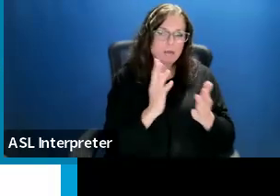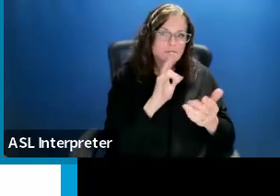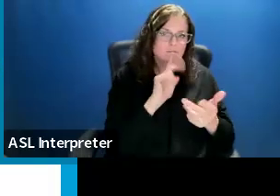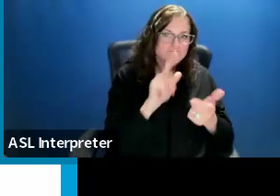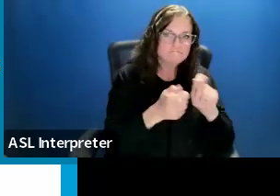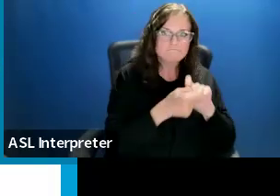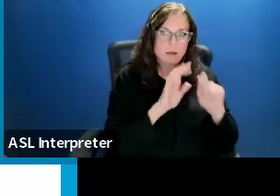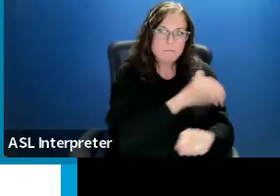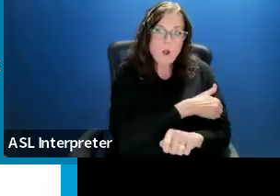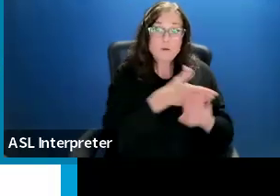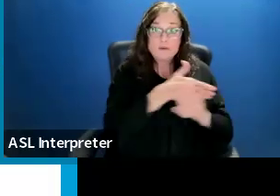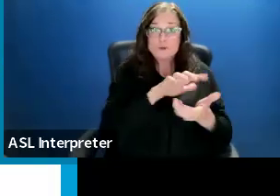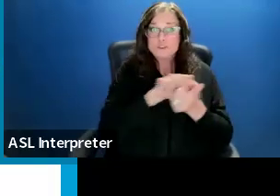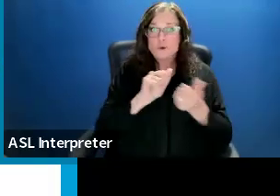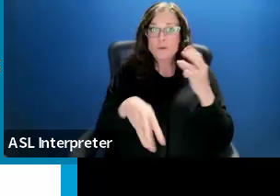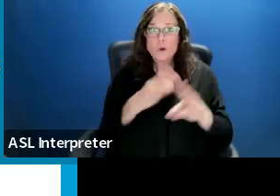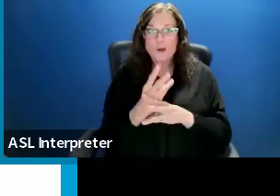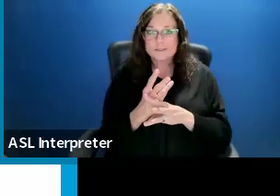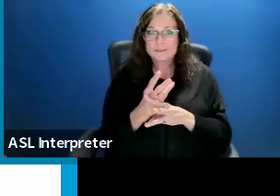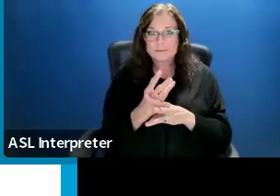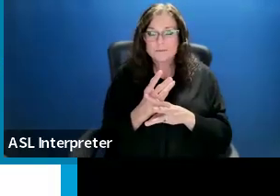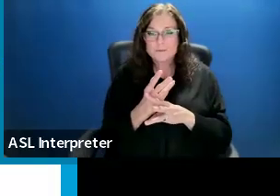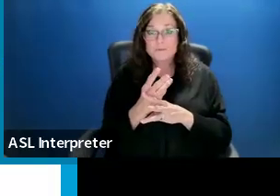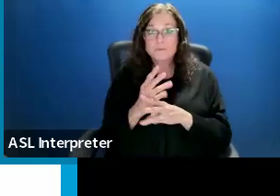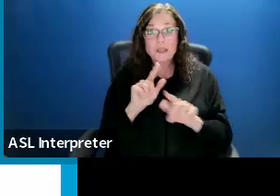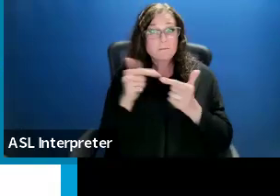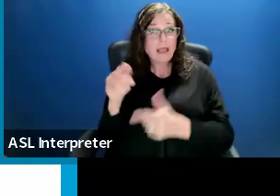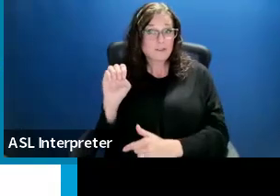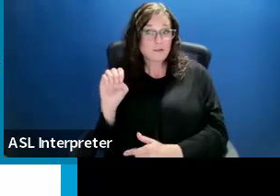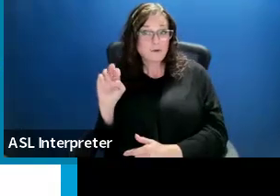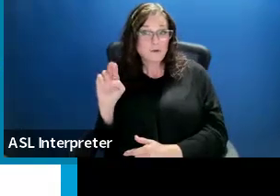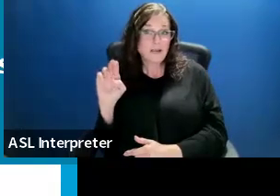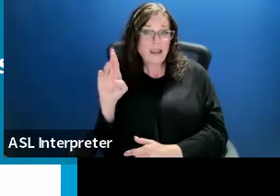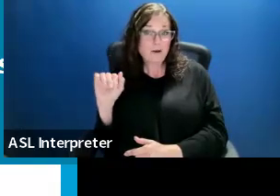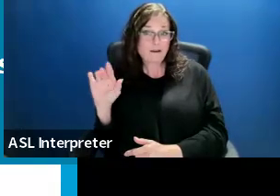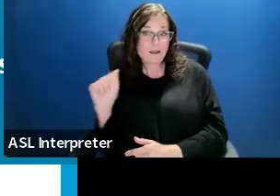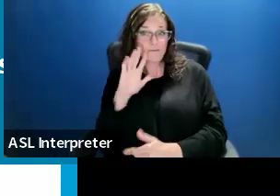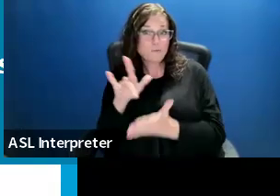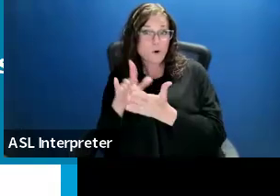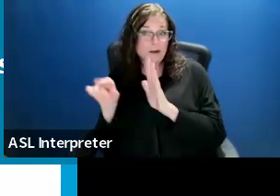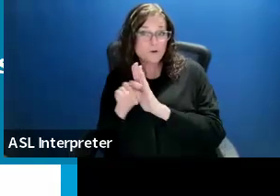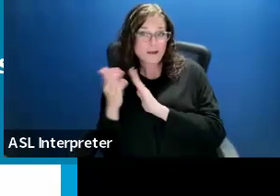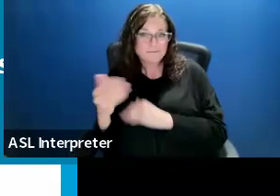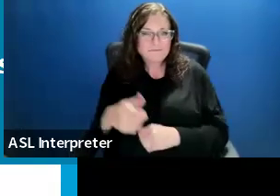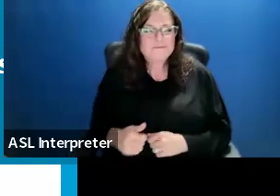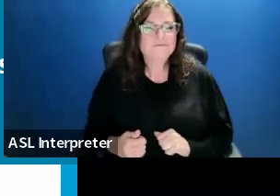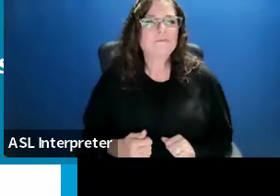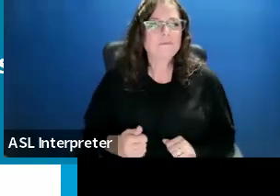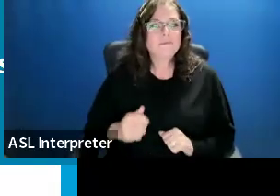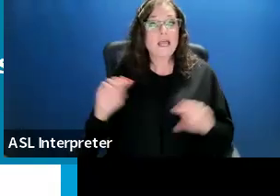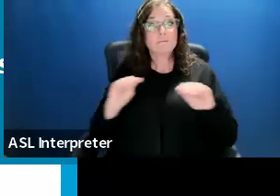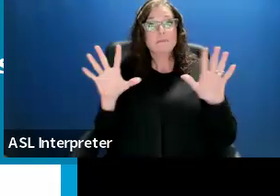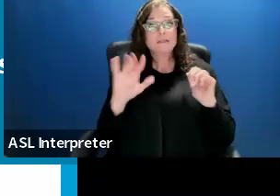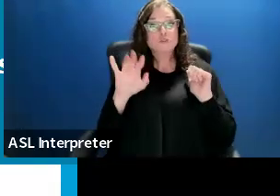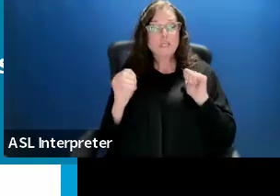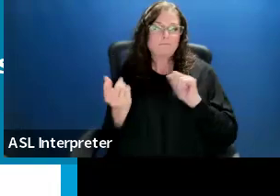power before it destroys the world. And back to Erica for more middle grade. Hey. Mystery James Returns